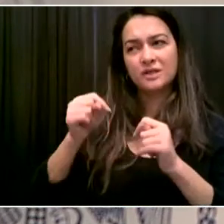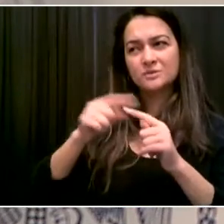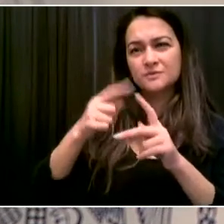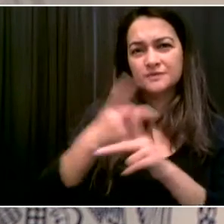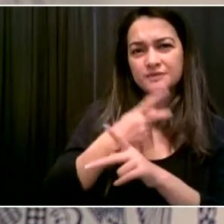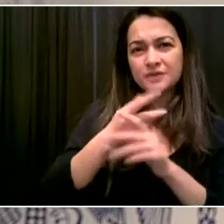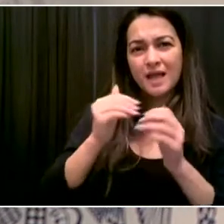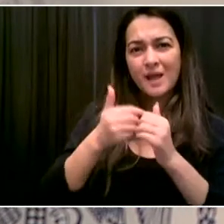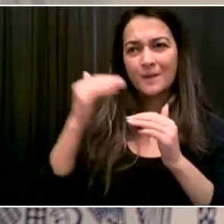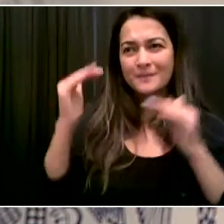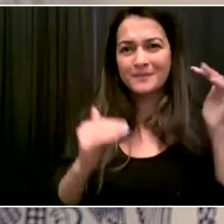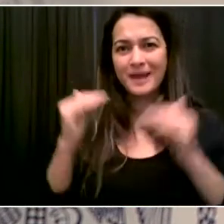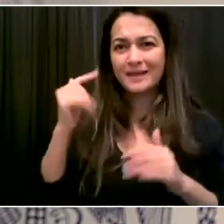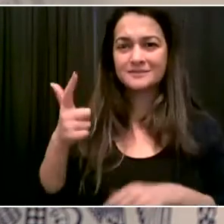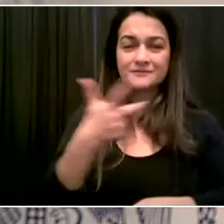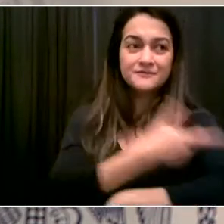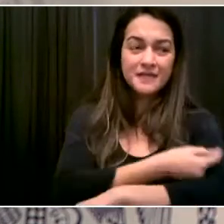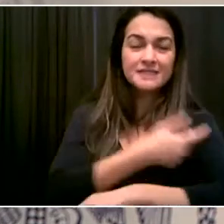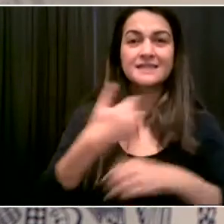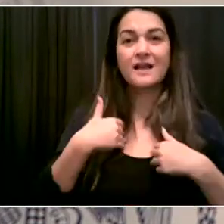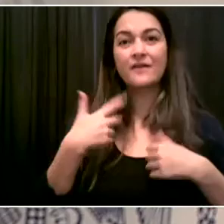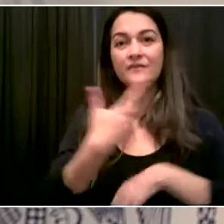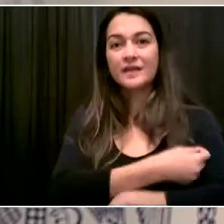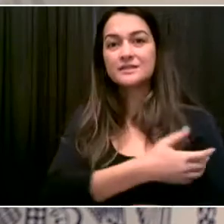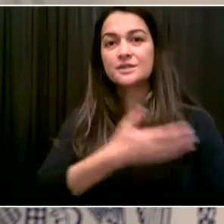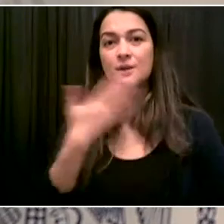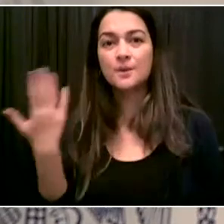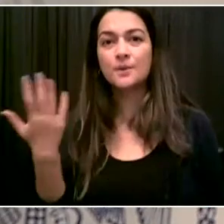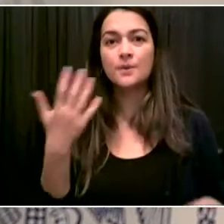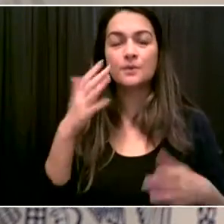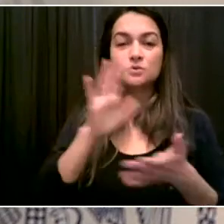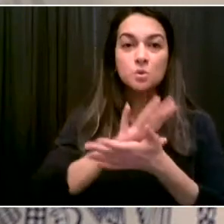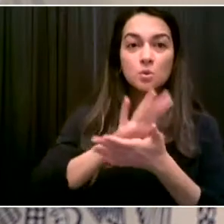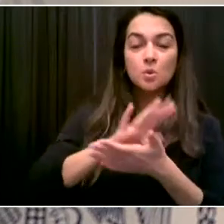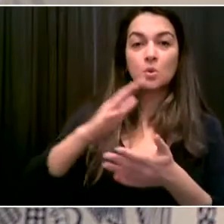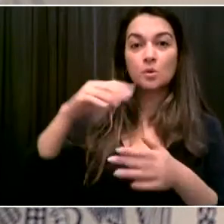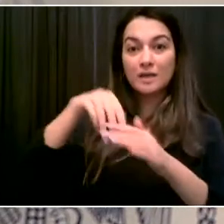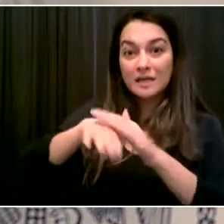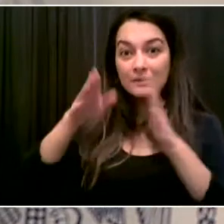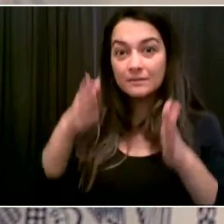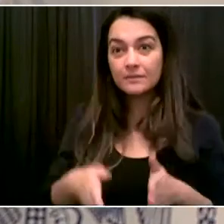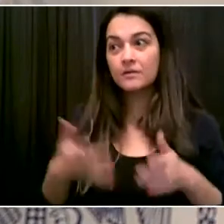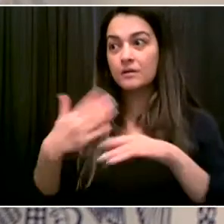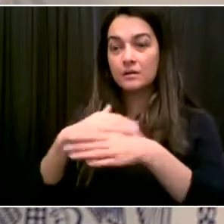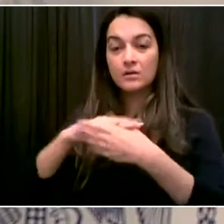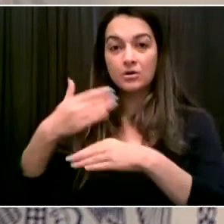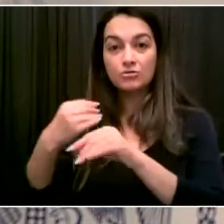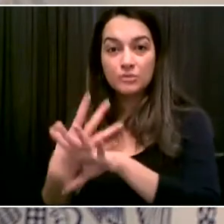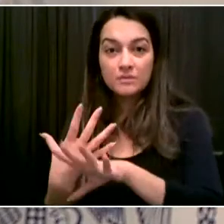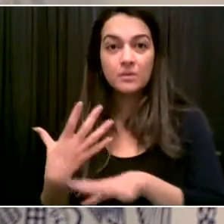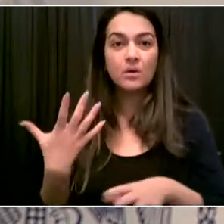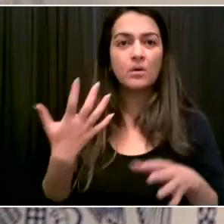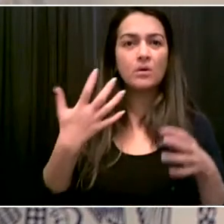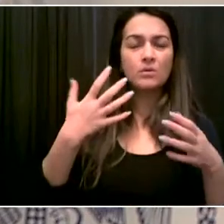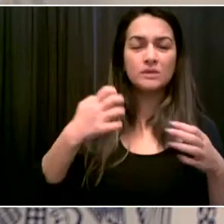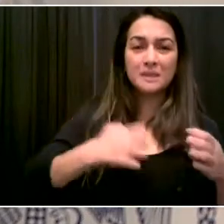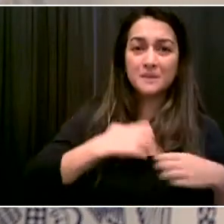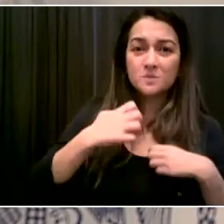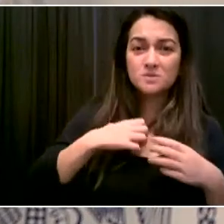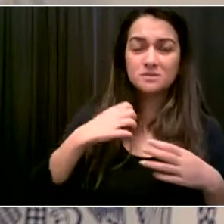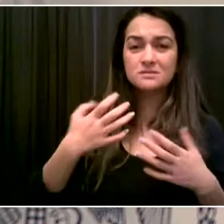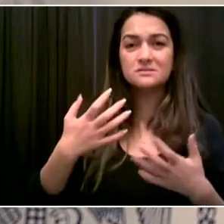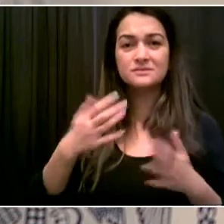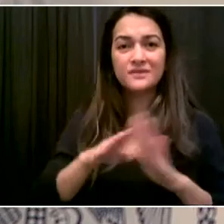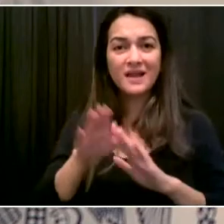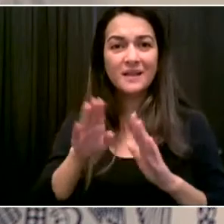many healthcare, physical and mental health care needs of kids. And it keeps coming back to the same answer: get kids back into school, but do